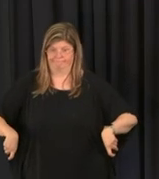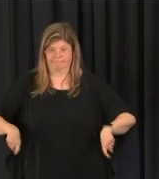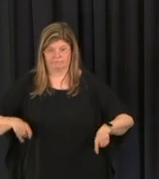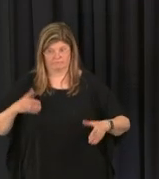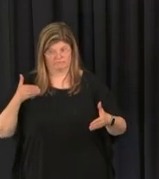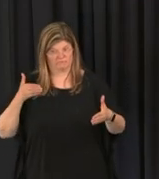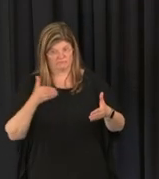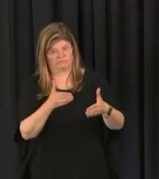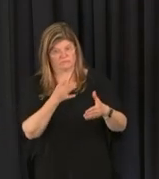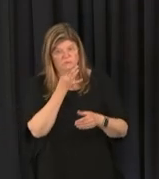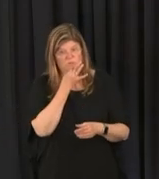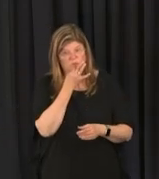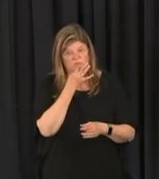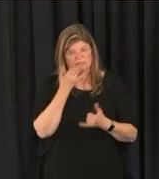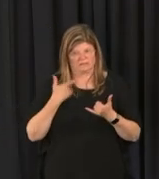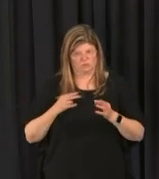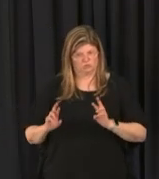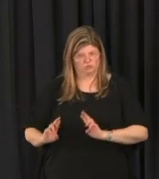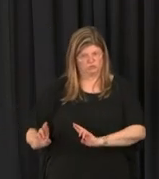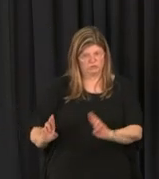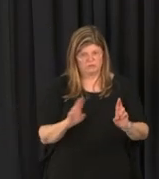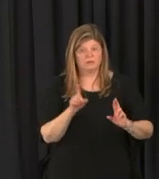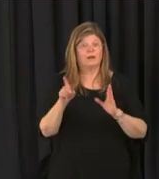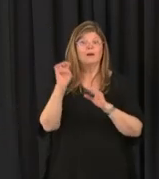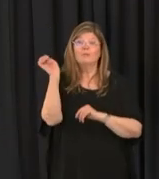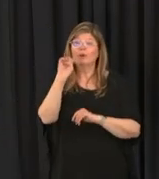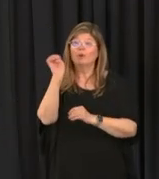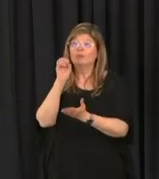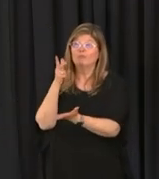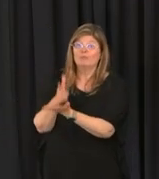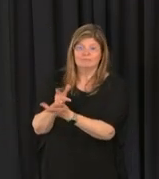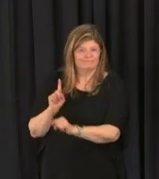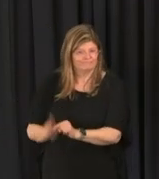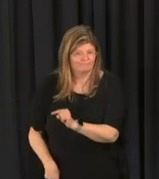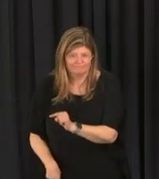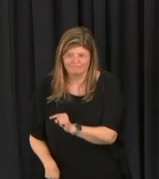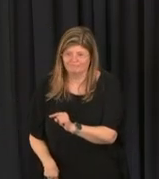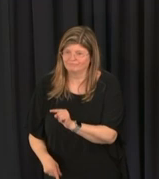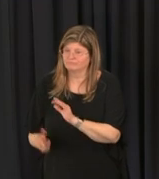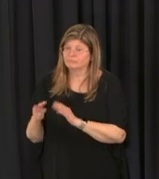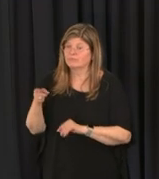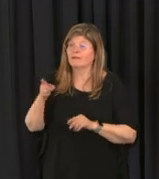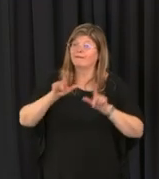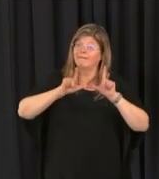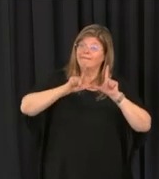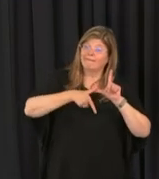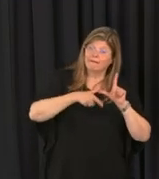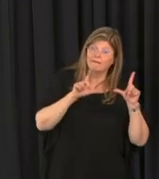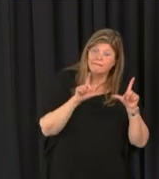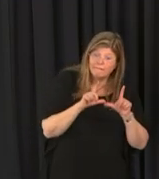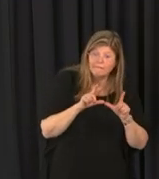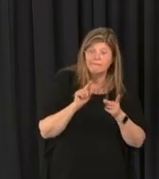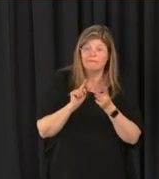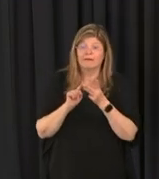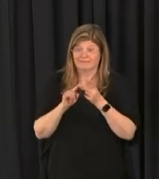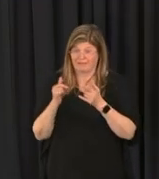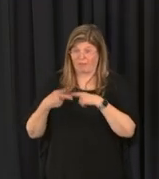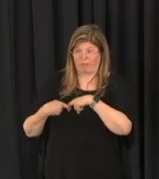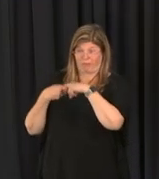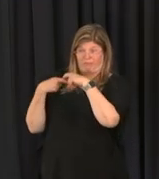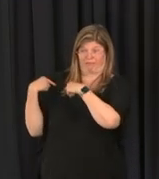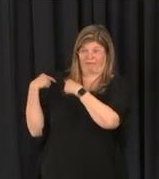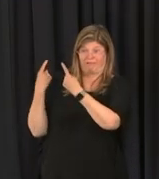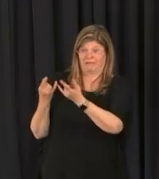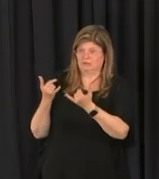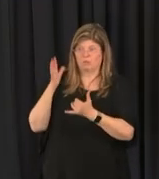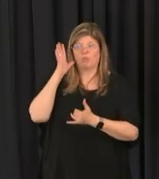future. Emergency no parking violations, expired district license plates and inspection stickers. That one is going